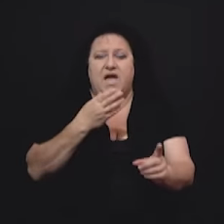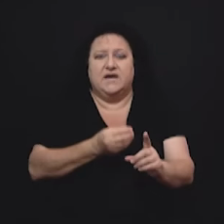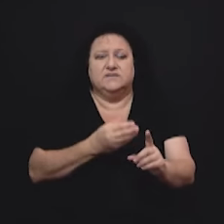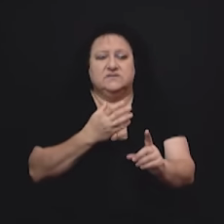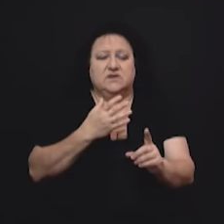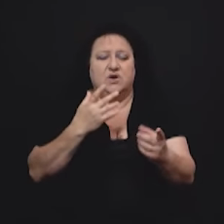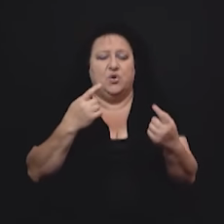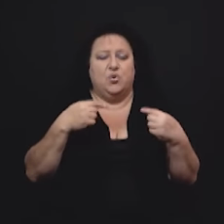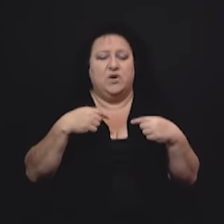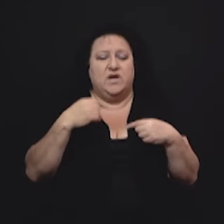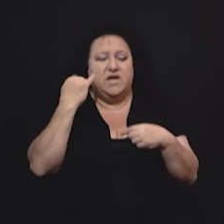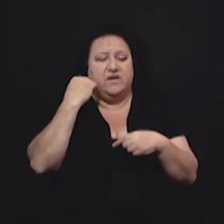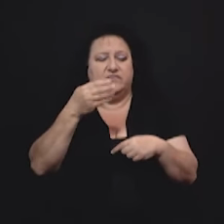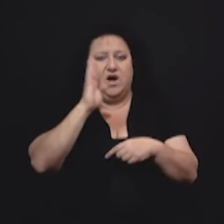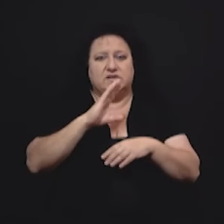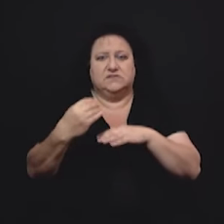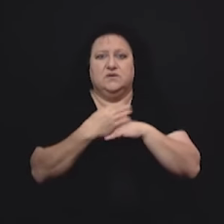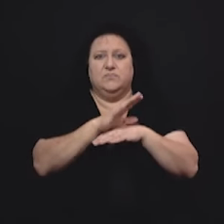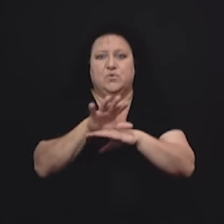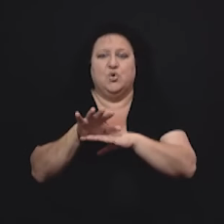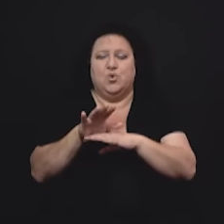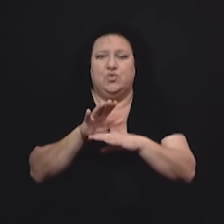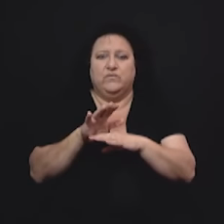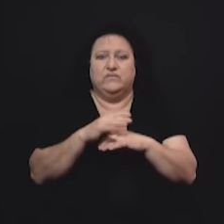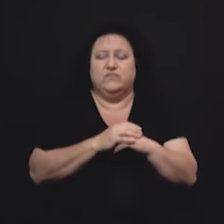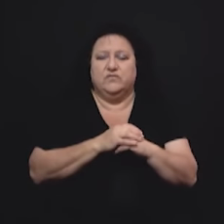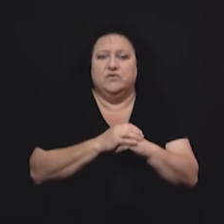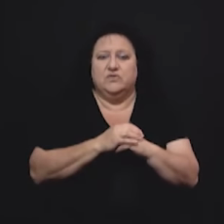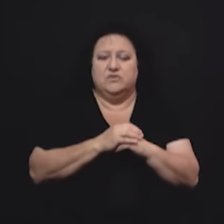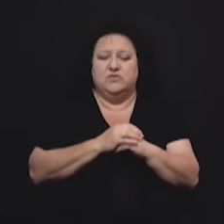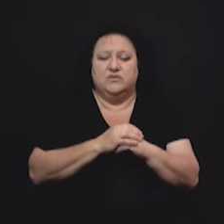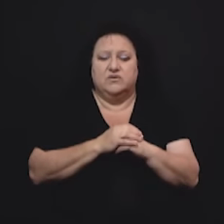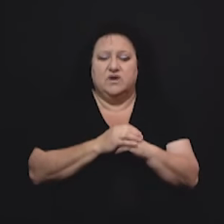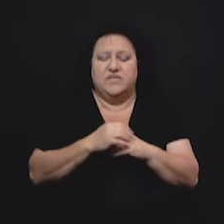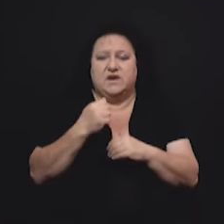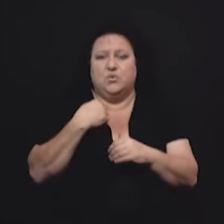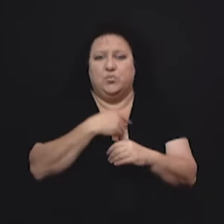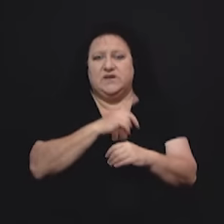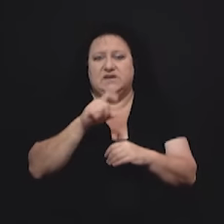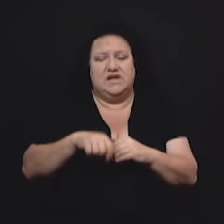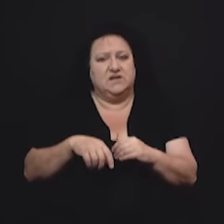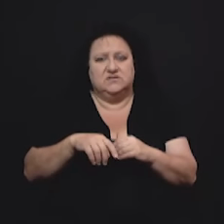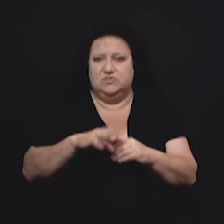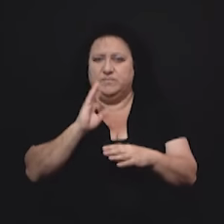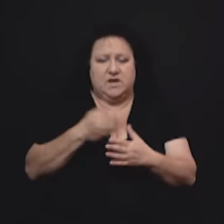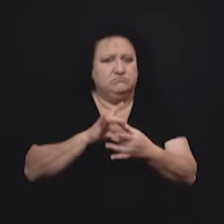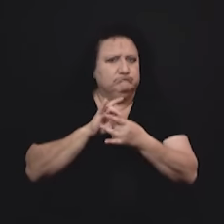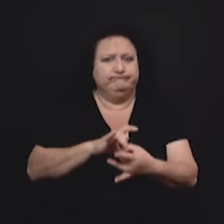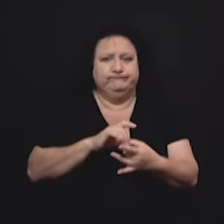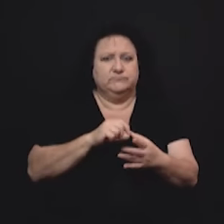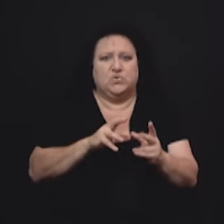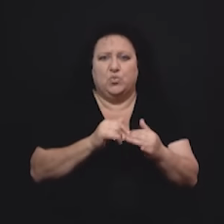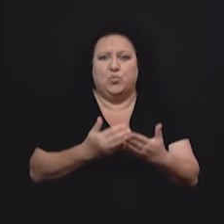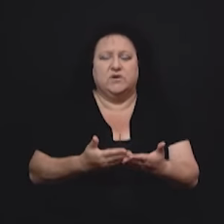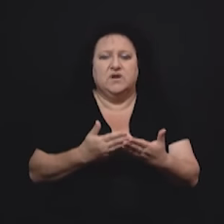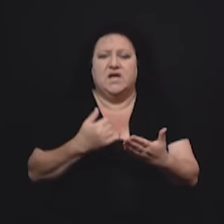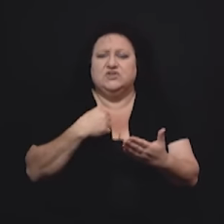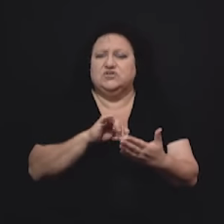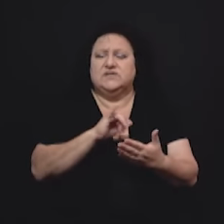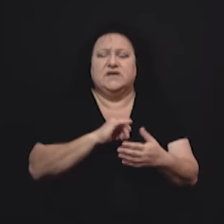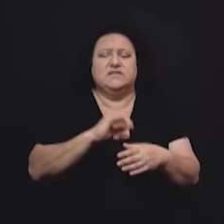take him at his word. And so if we would pray, if we would be a people who prays, then we would see, just like the early church, incredible